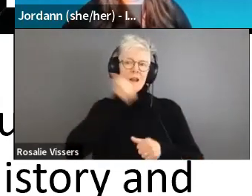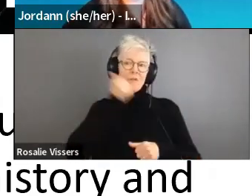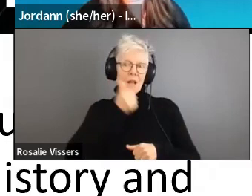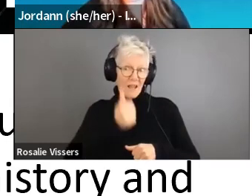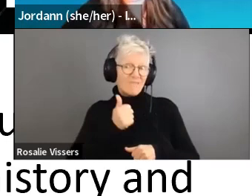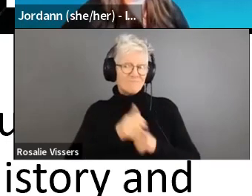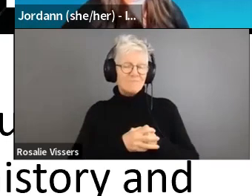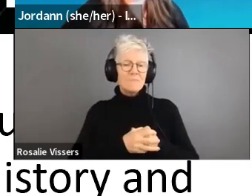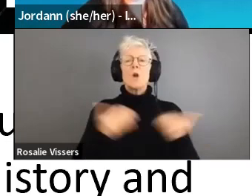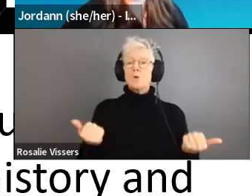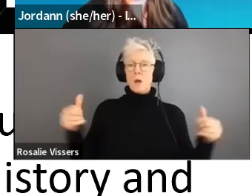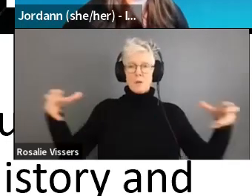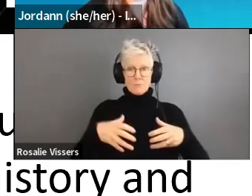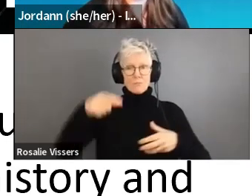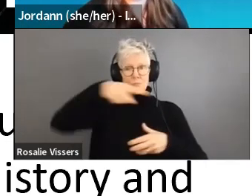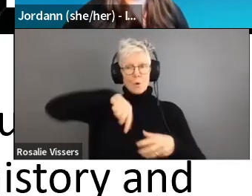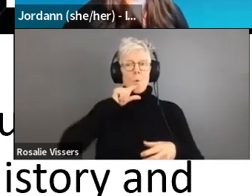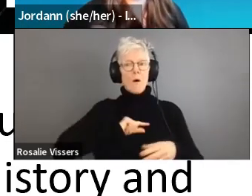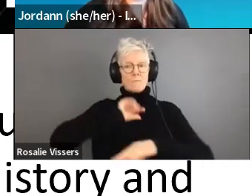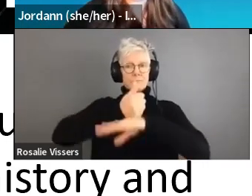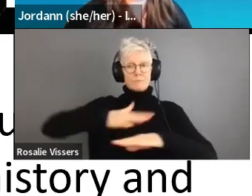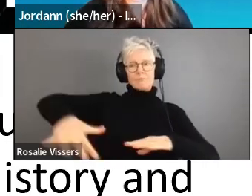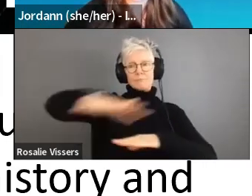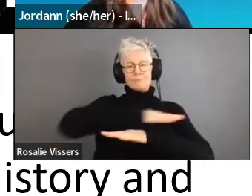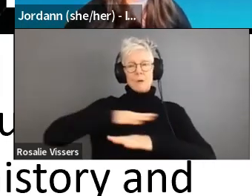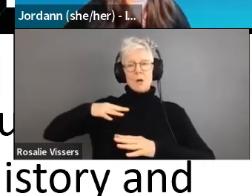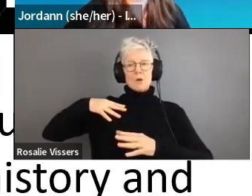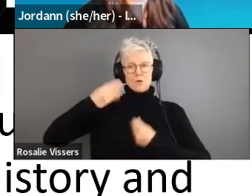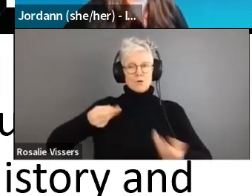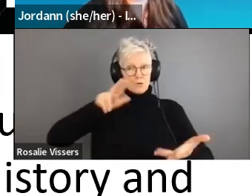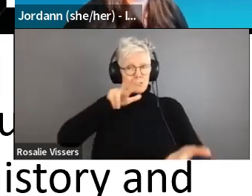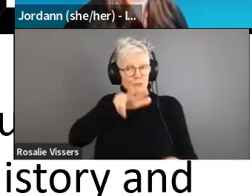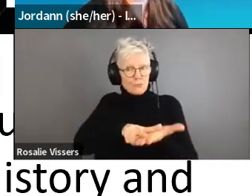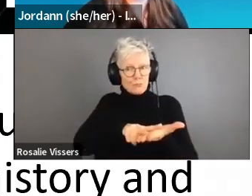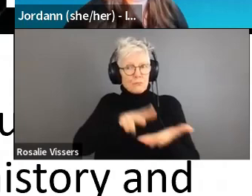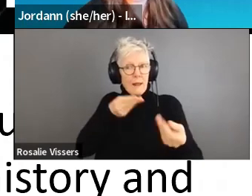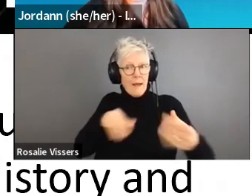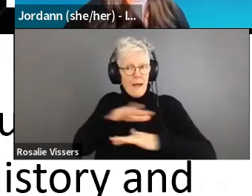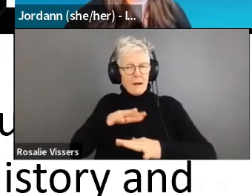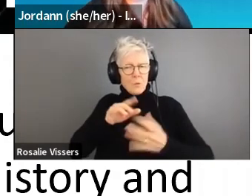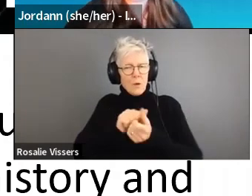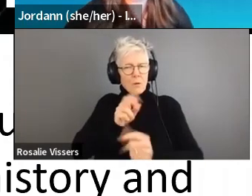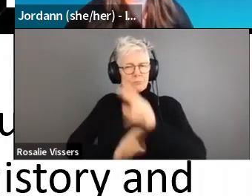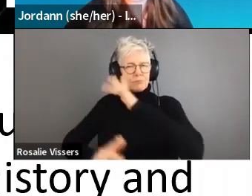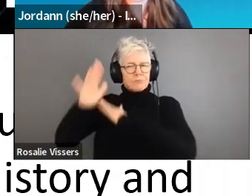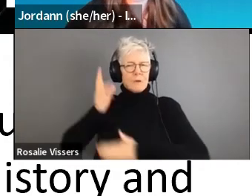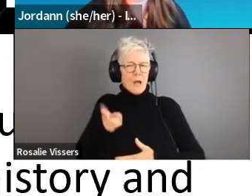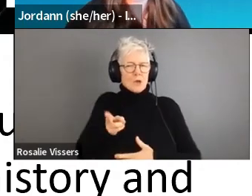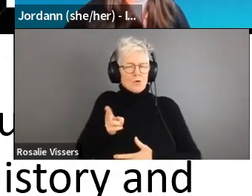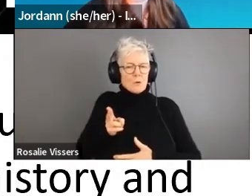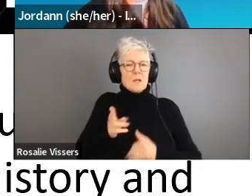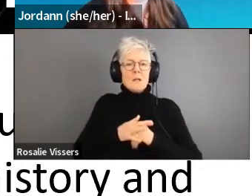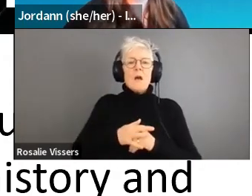for today's event, we are reminded that Guelph is situated on treaty land that is steeped in rich Indigenous history and home to many First